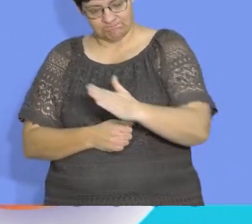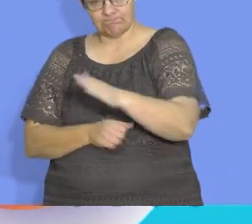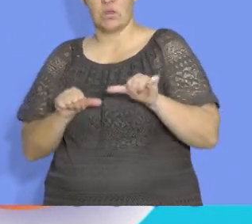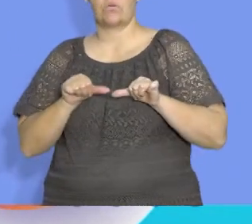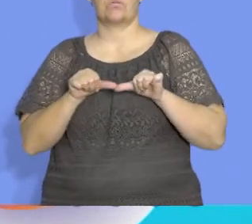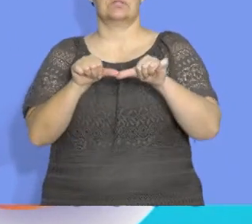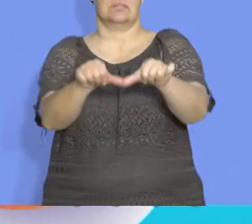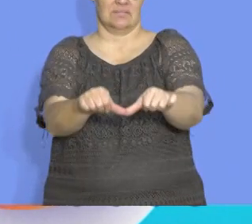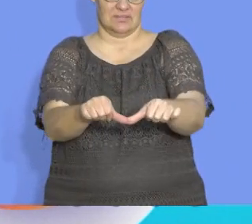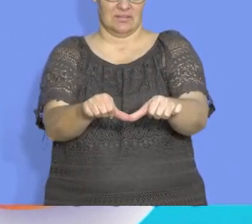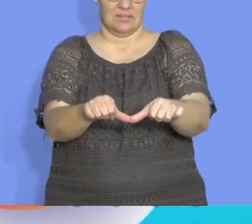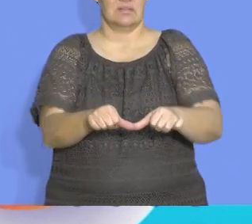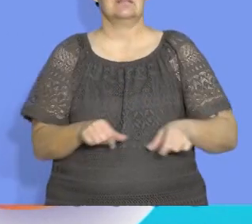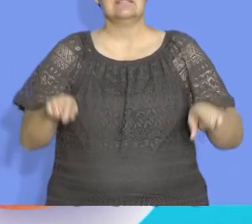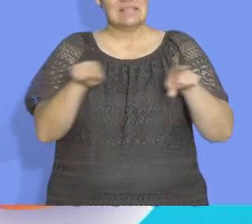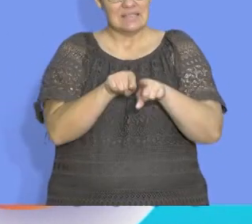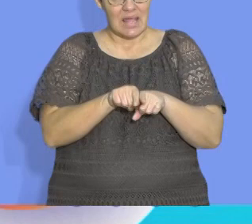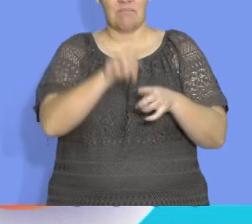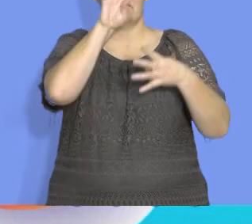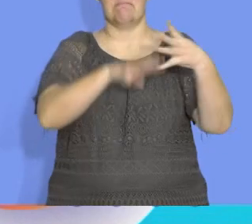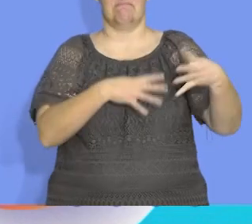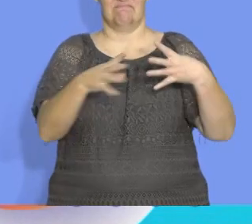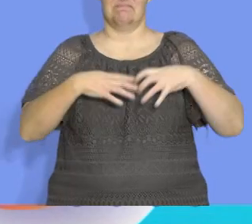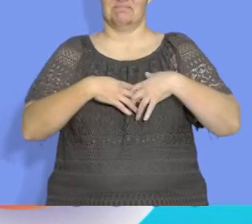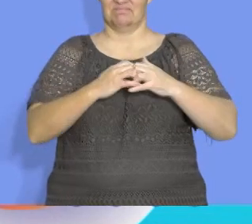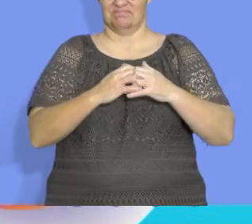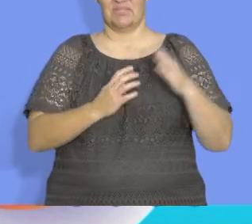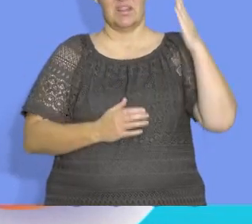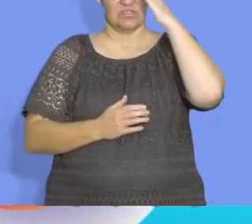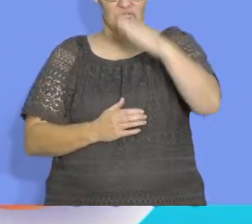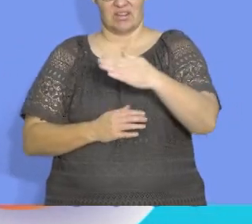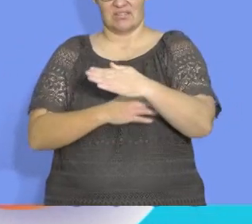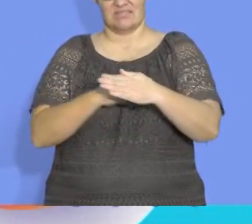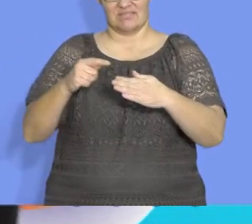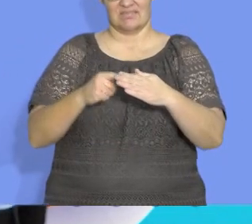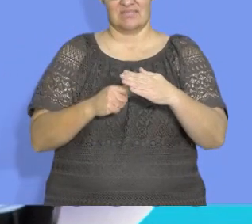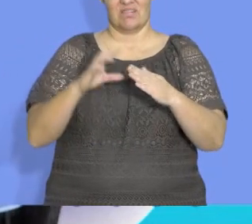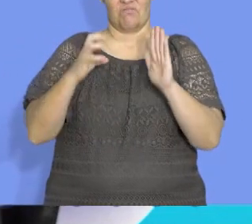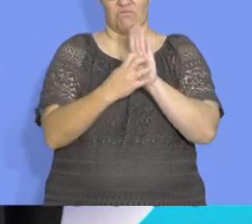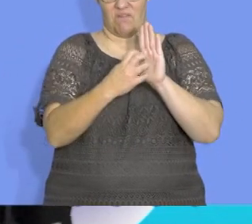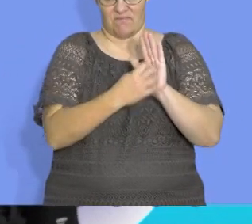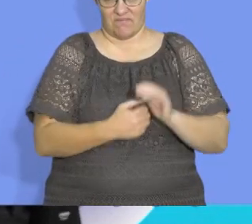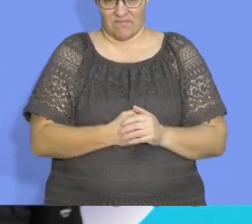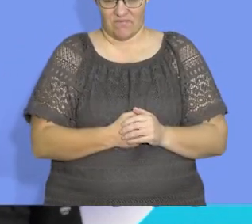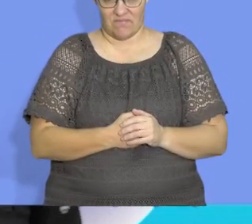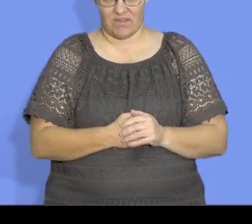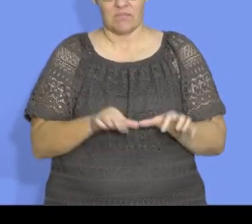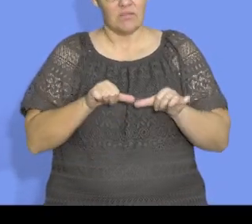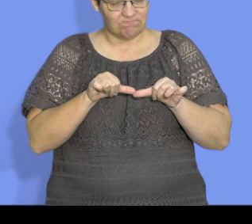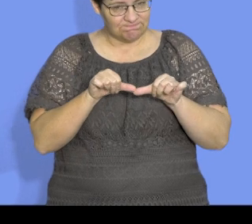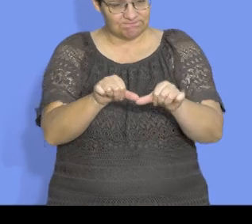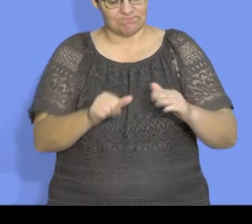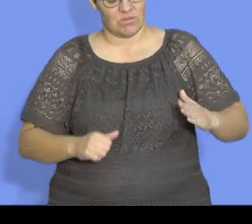constant. So it is in the same format as a straight line graph. And so it has a